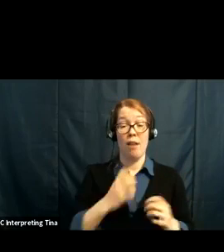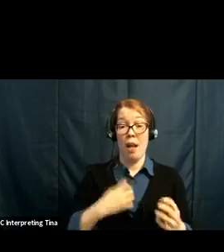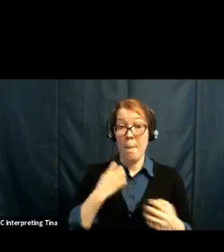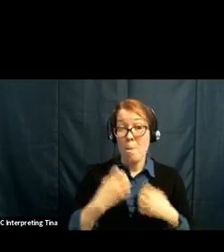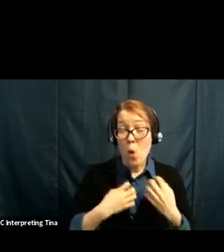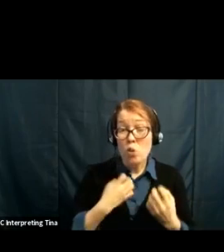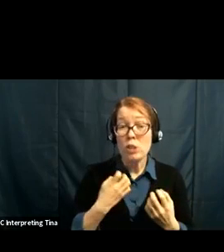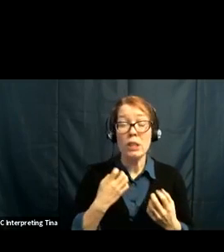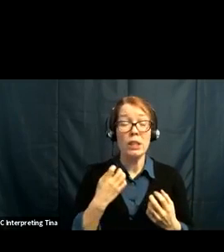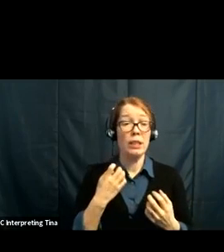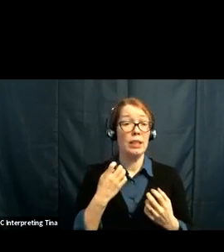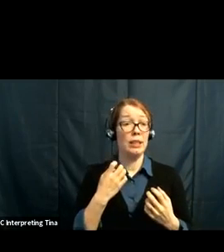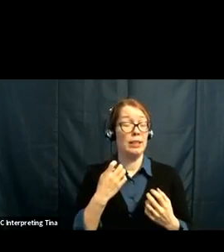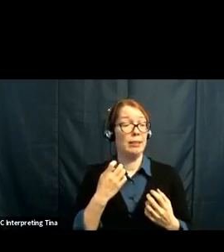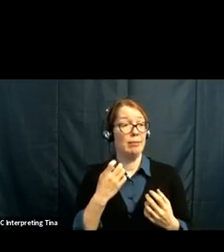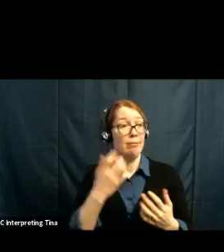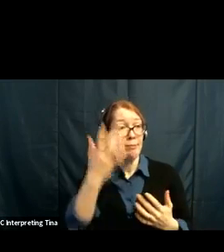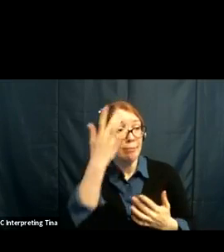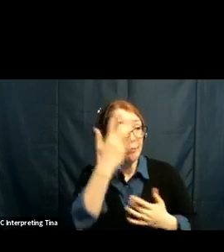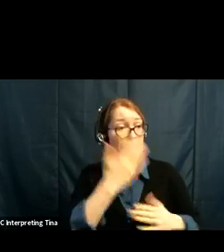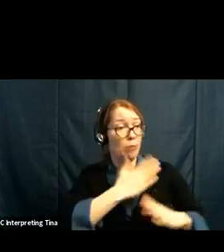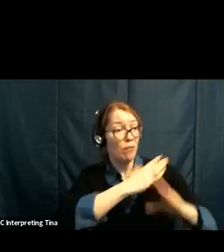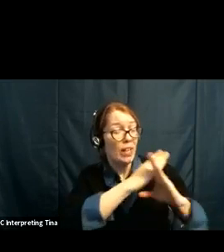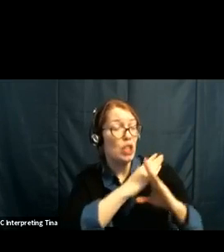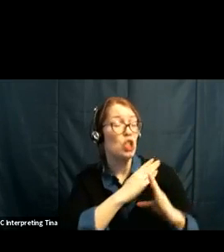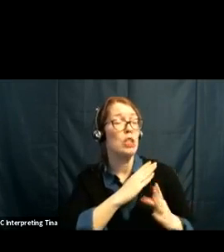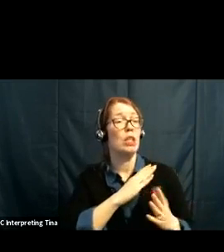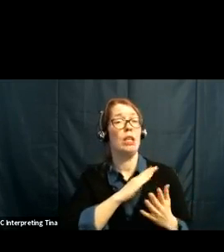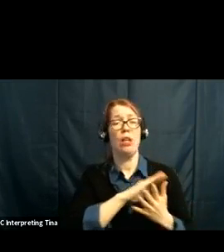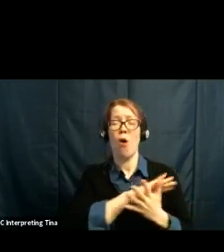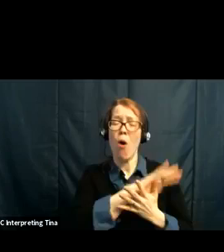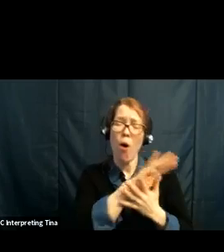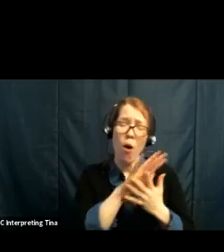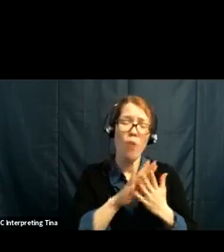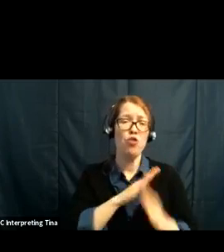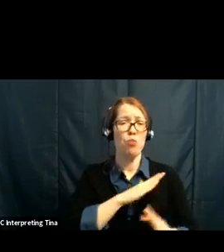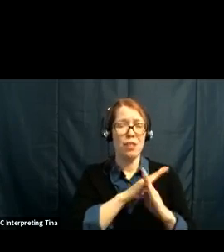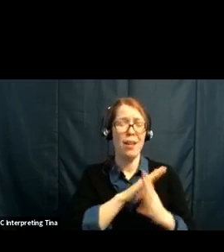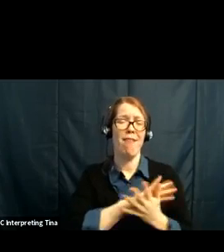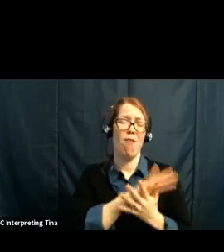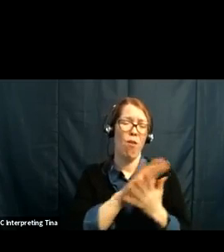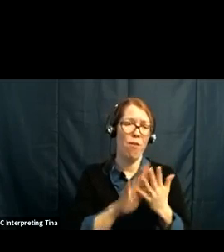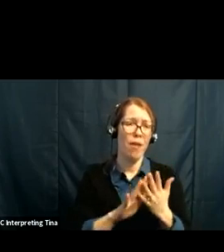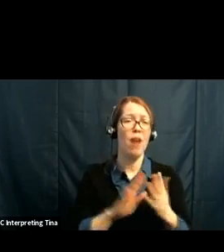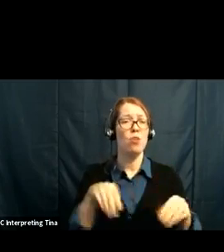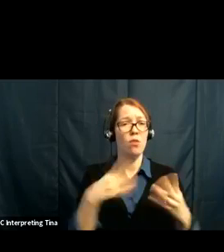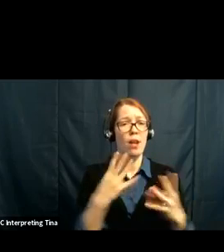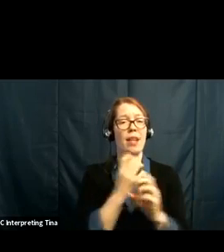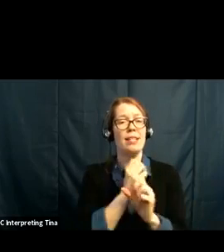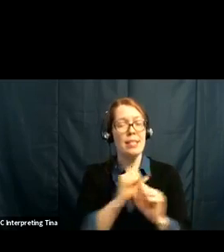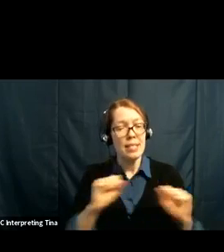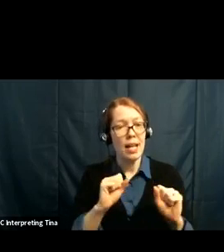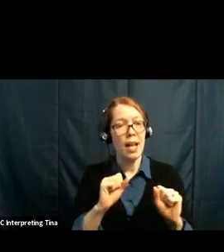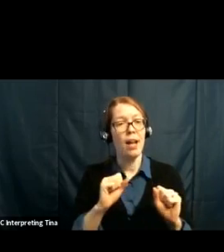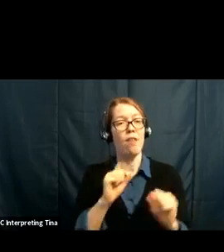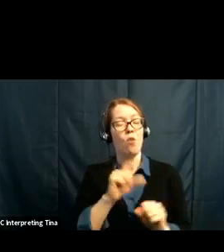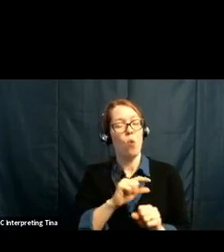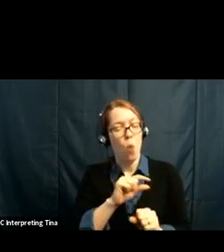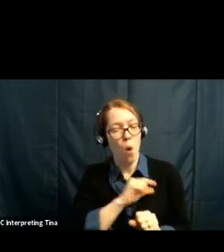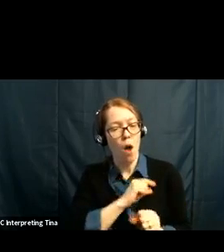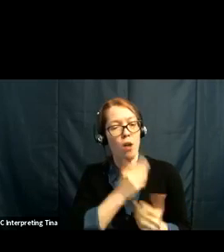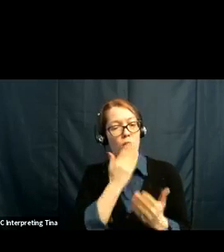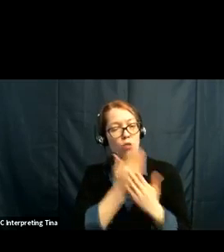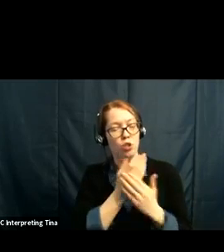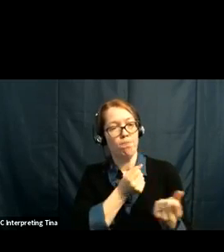perspective, from an infection prevention perspective, so that we can continue to provide that safe, high quality healthcare